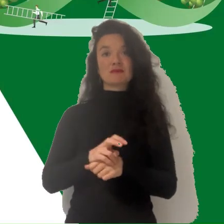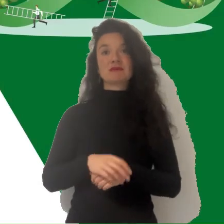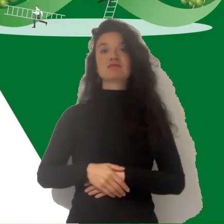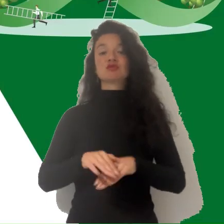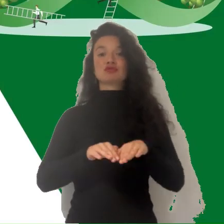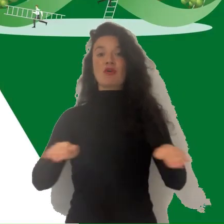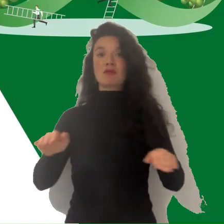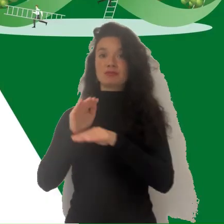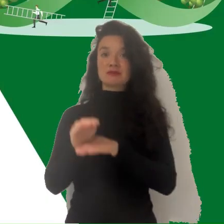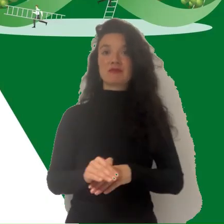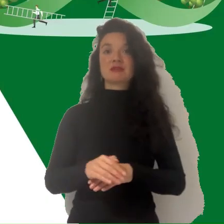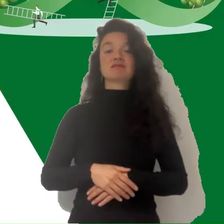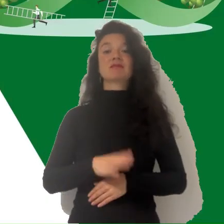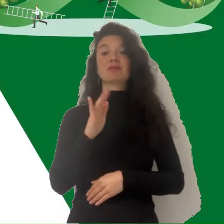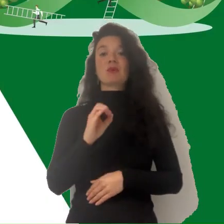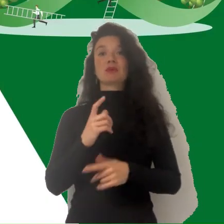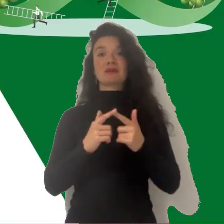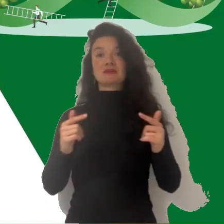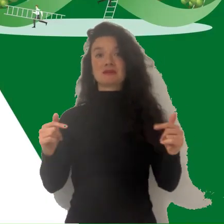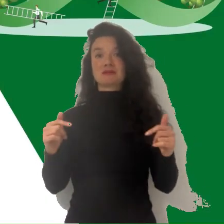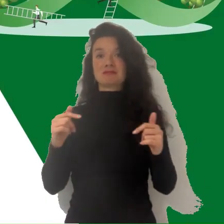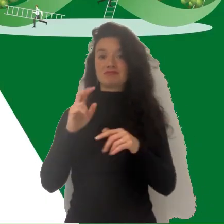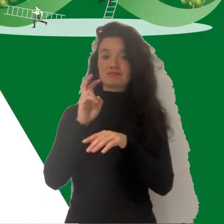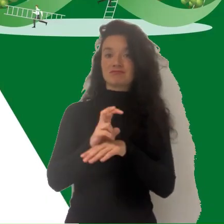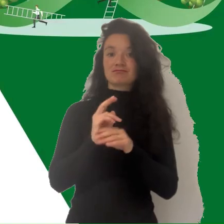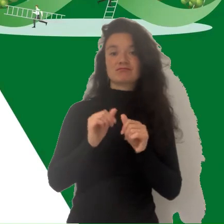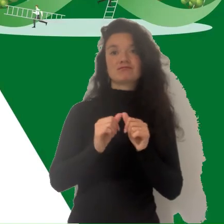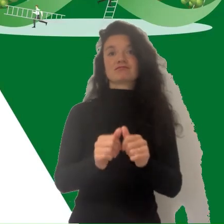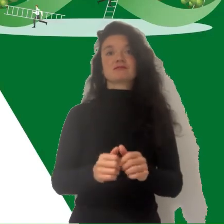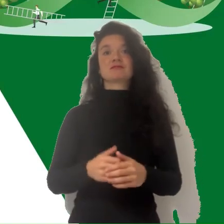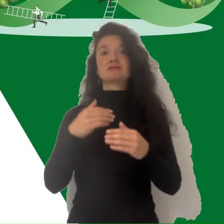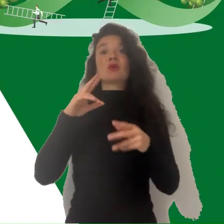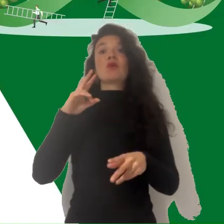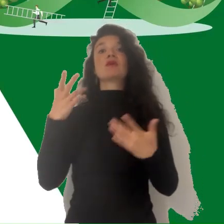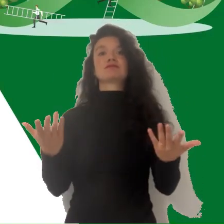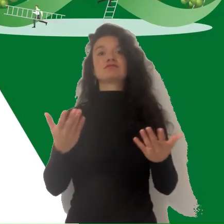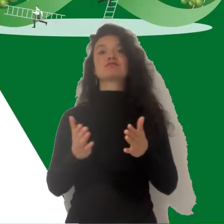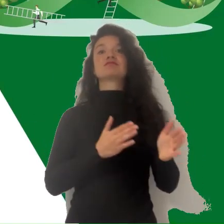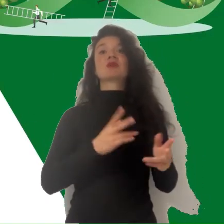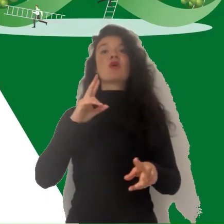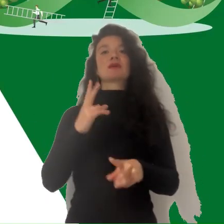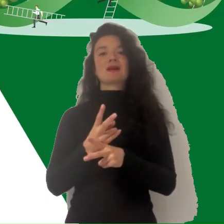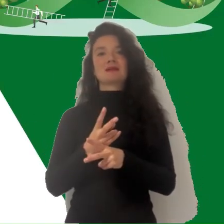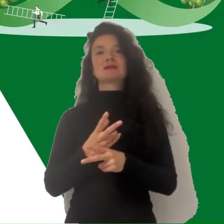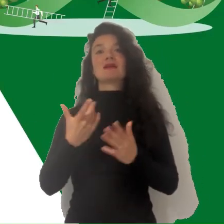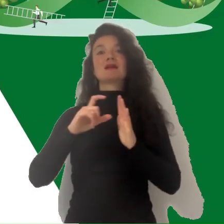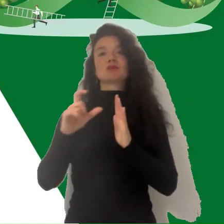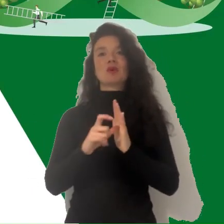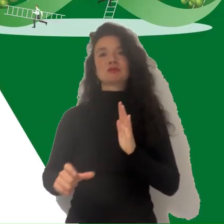conserve water, protect soil, and preserve biodiversity. On hospitality and food